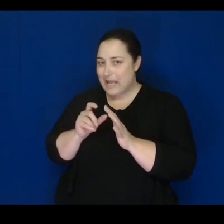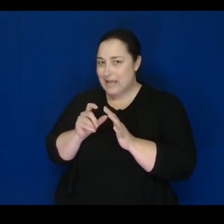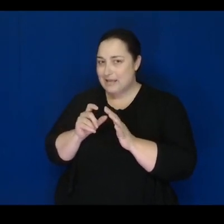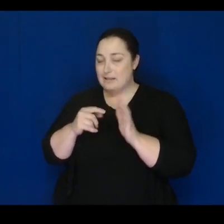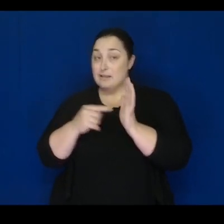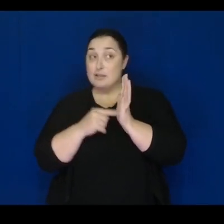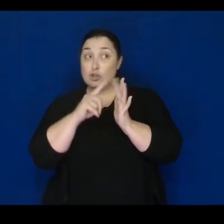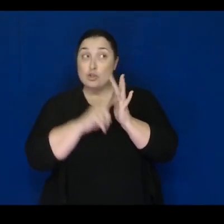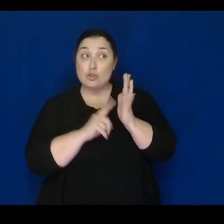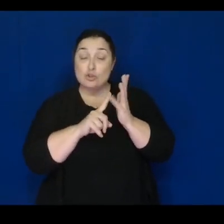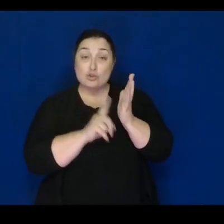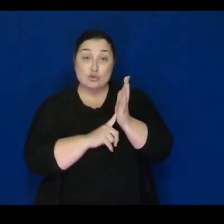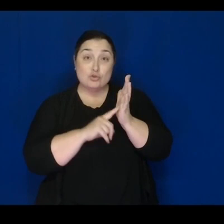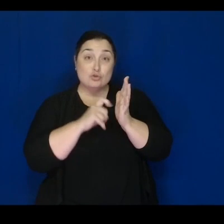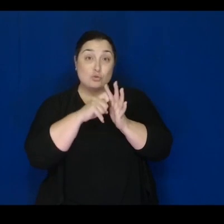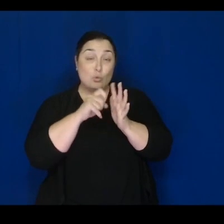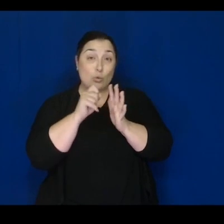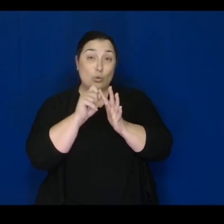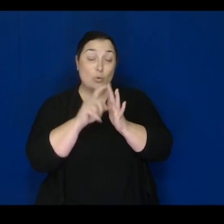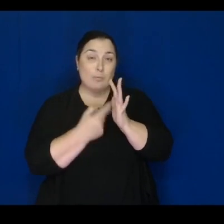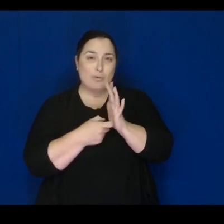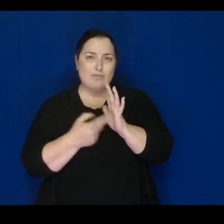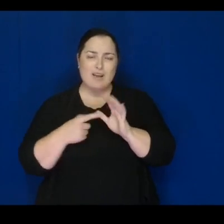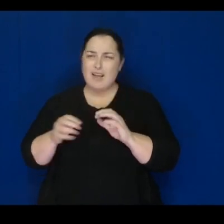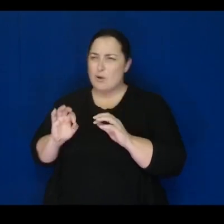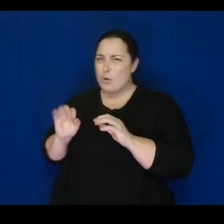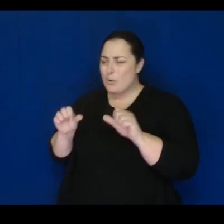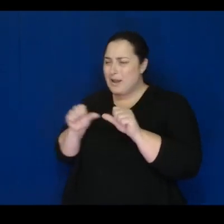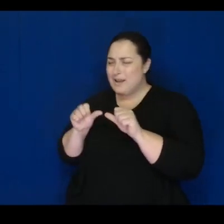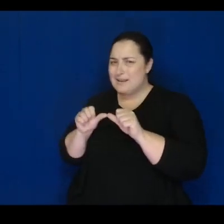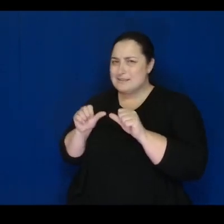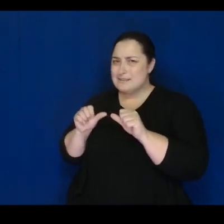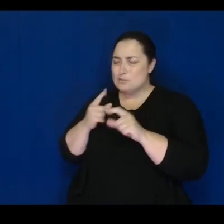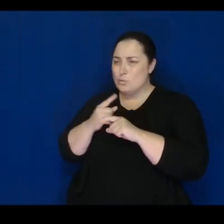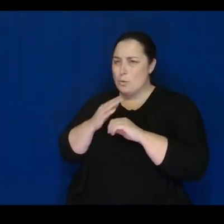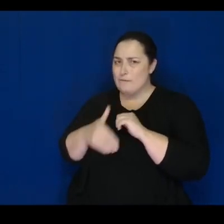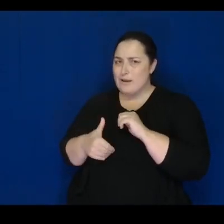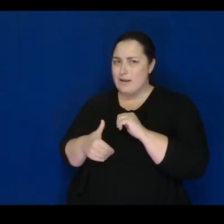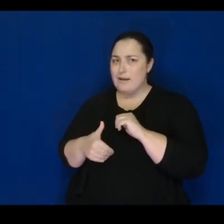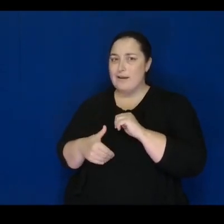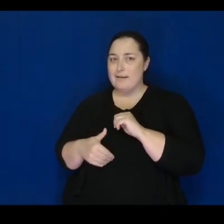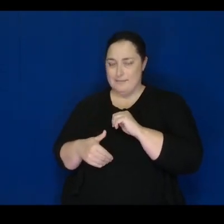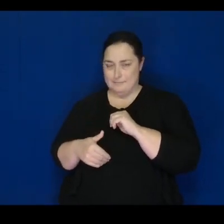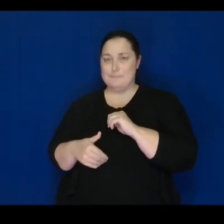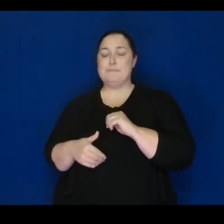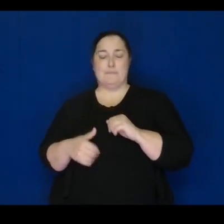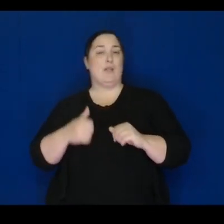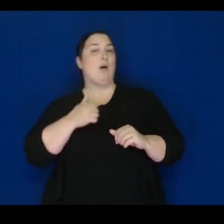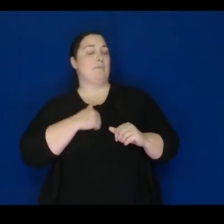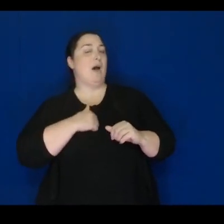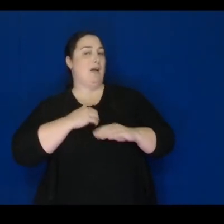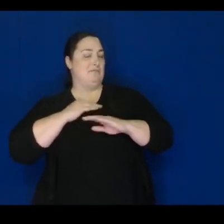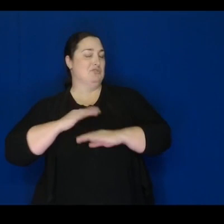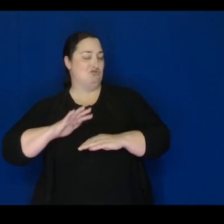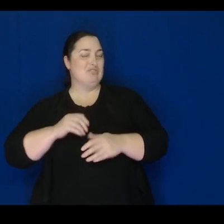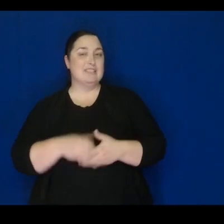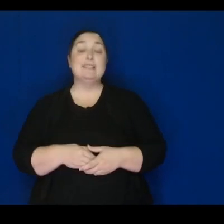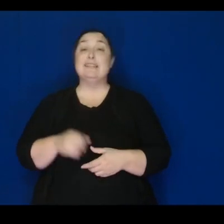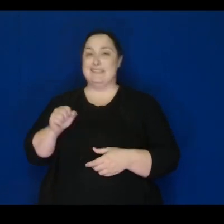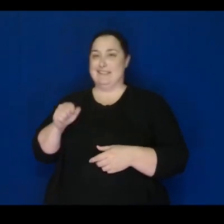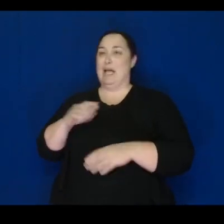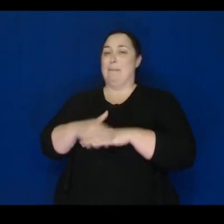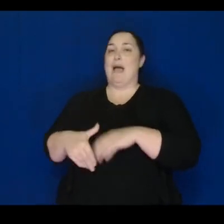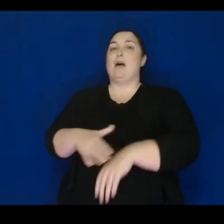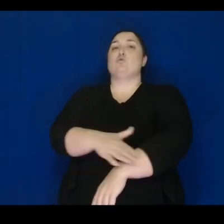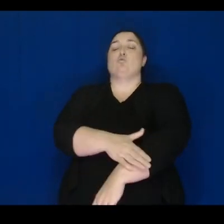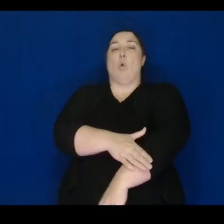Chukulpa? Yeah, no, of course, but the one that Auntie just referenced. Naranga Barangang. Yes, it's about taking that slow,